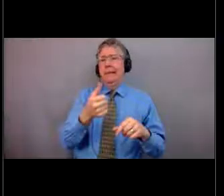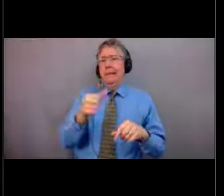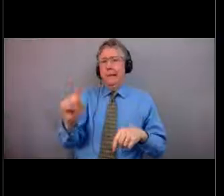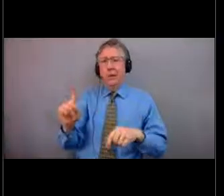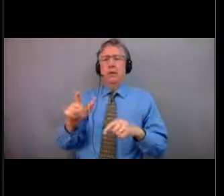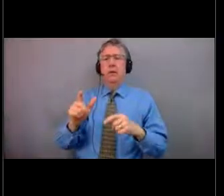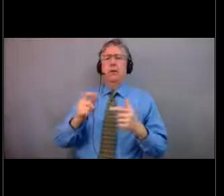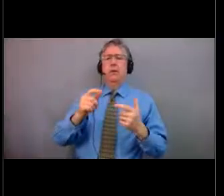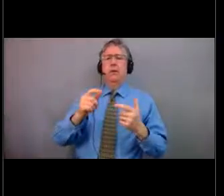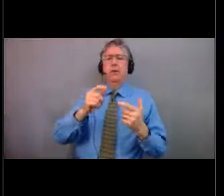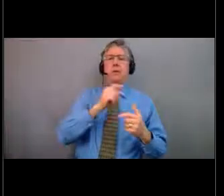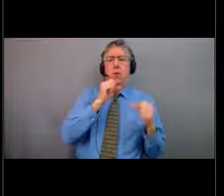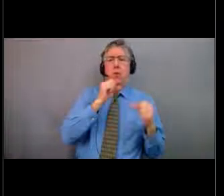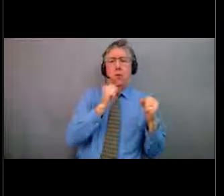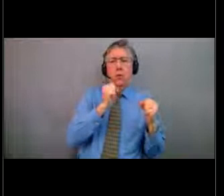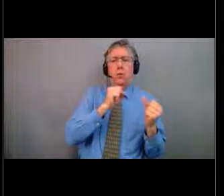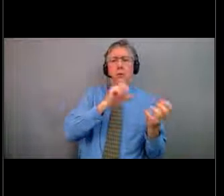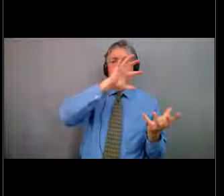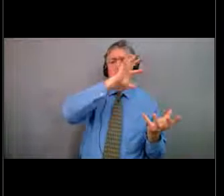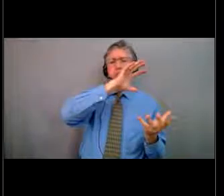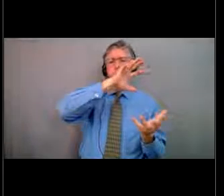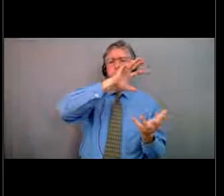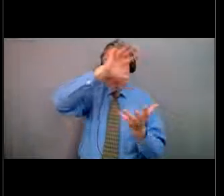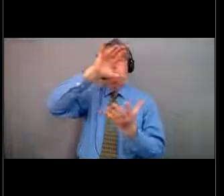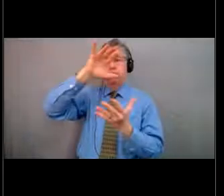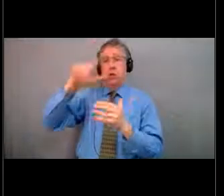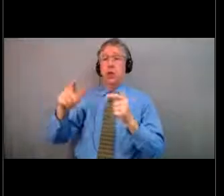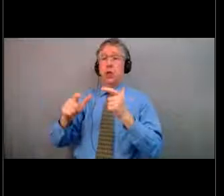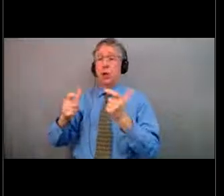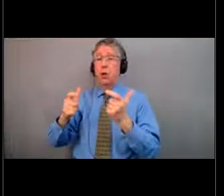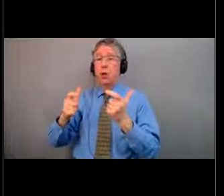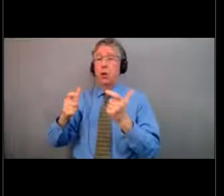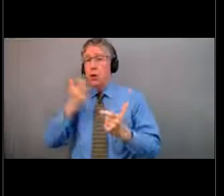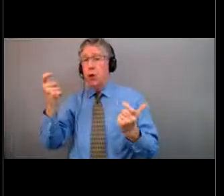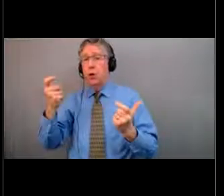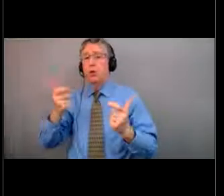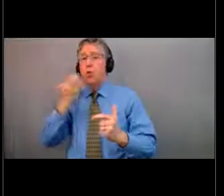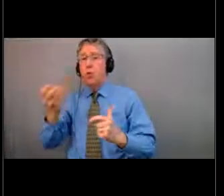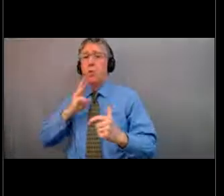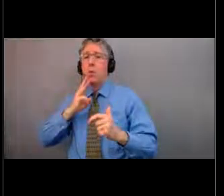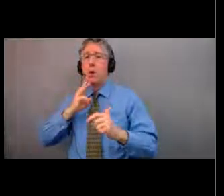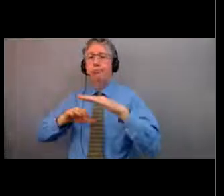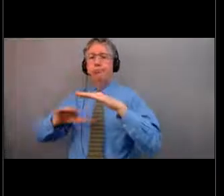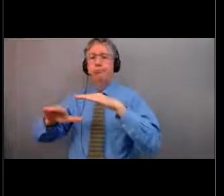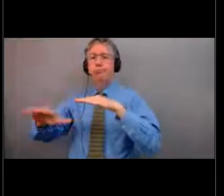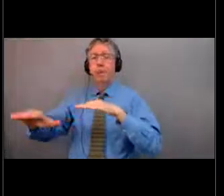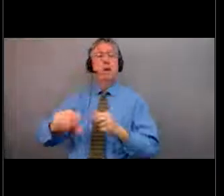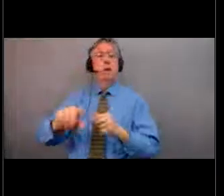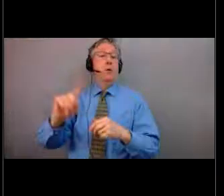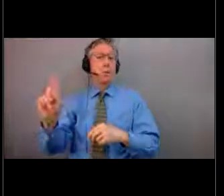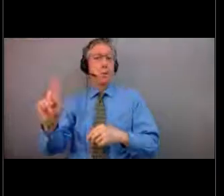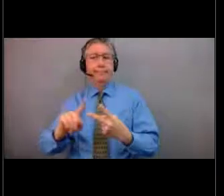migrates over a relatively warm, large water surface, such as the Sea of Japan, Great Salt Lake, and the